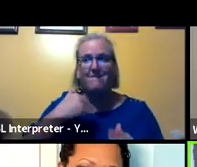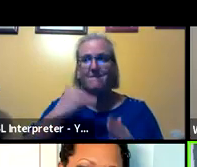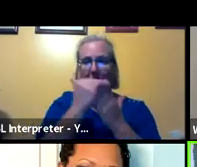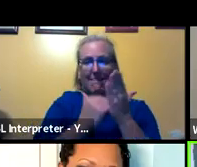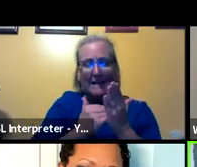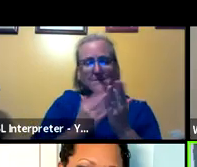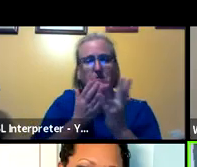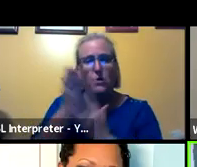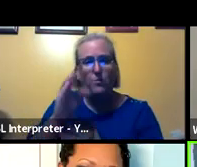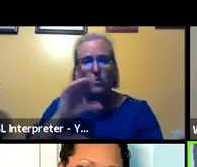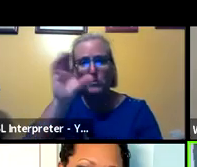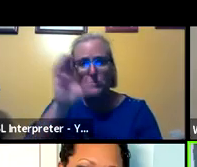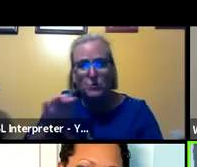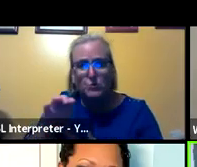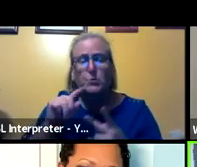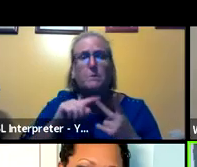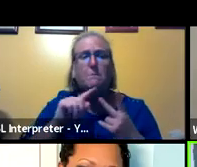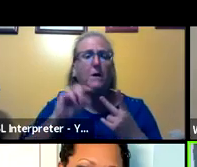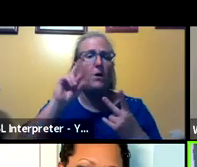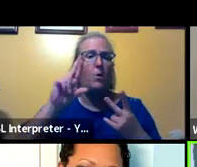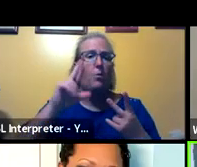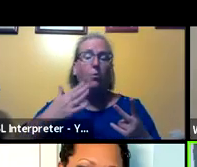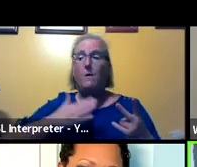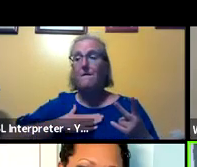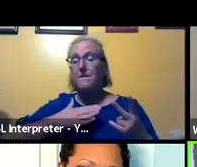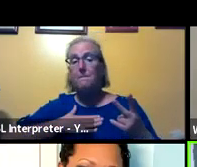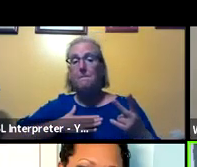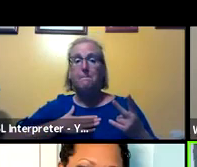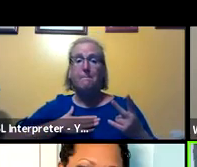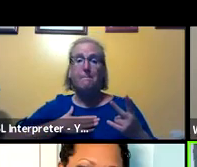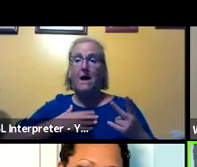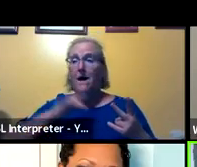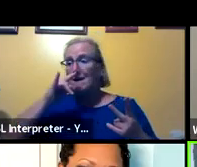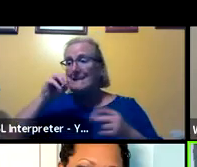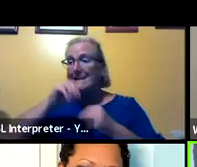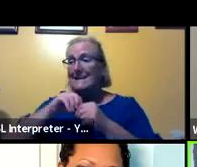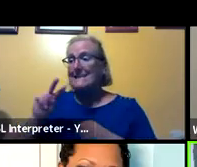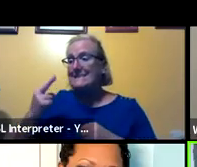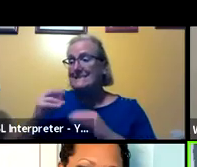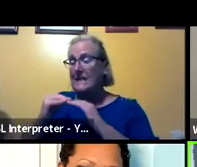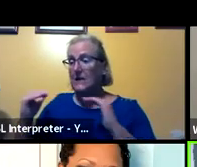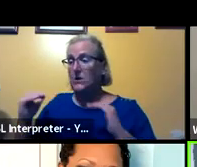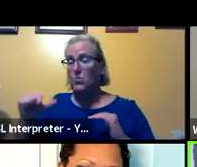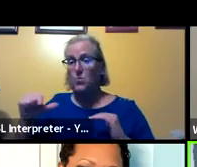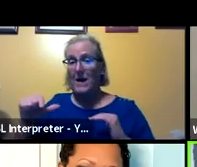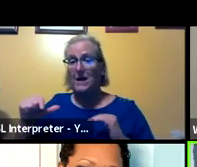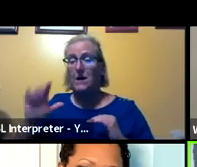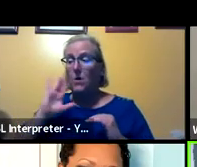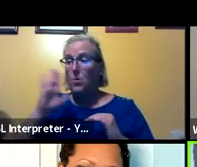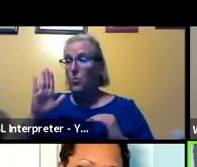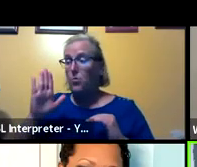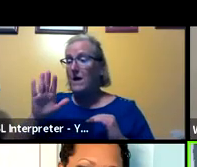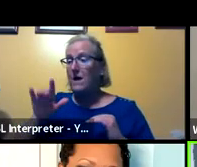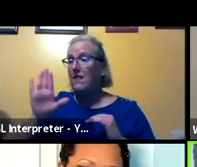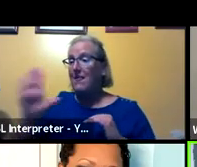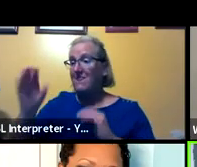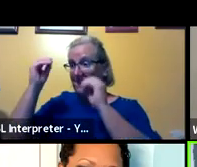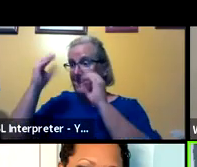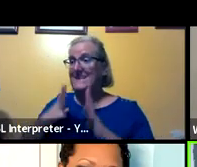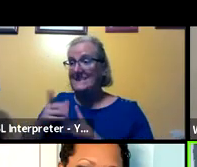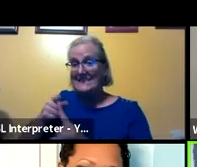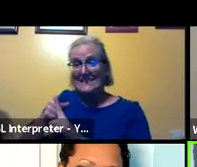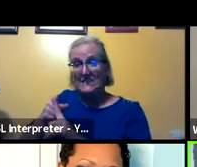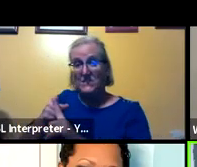will? Or if my child is in the second grade, will my child's teacher